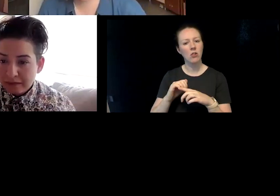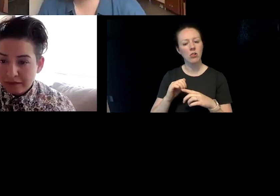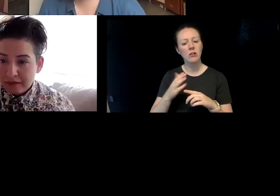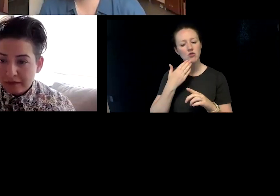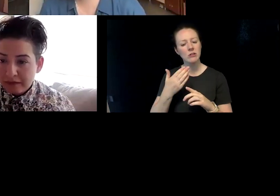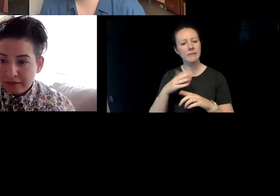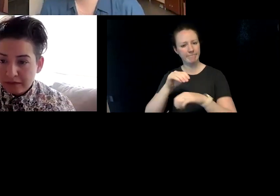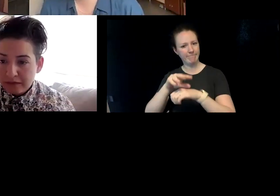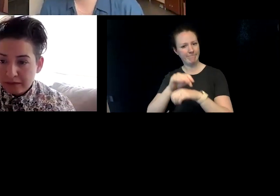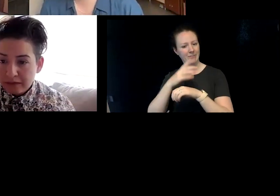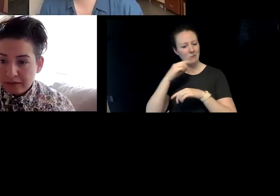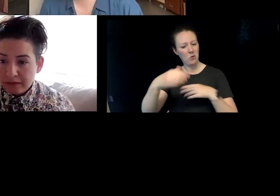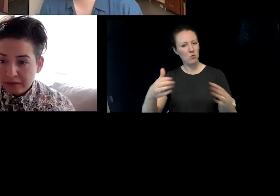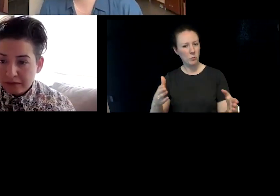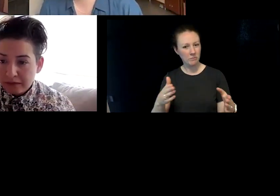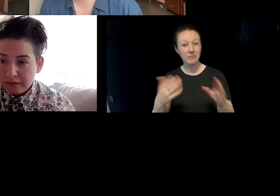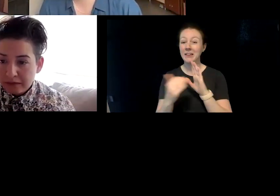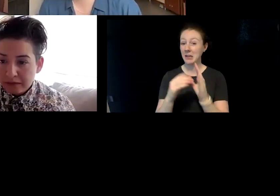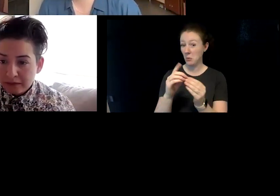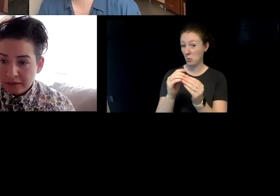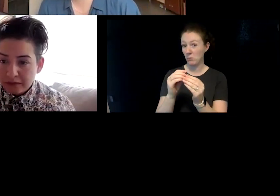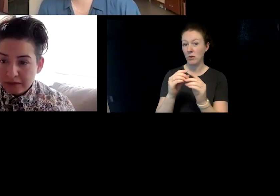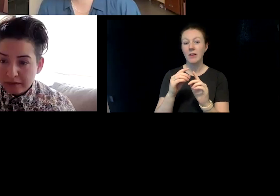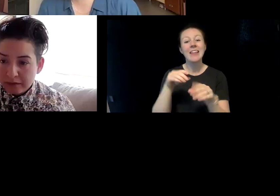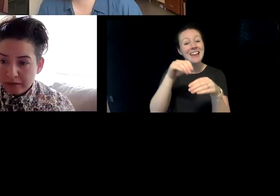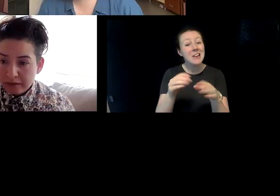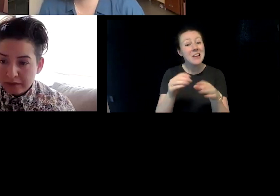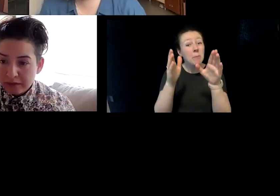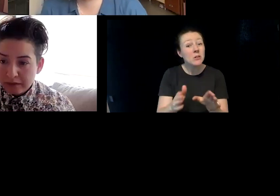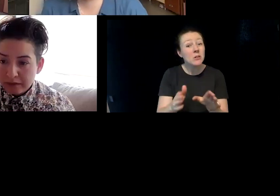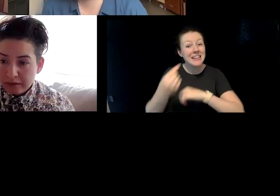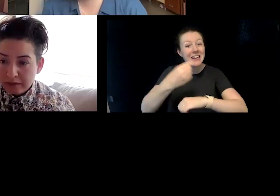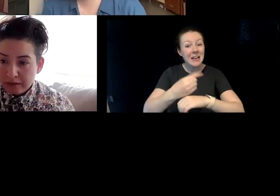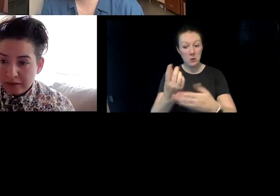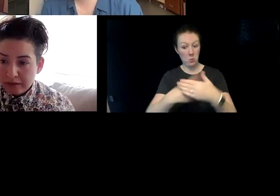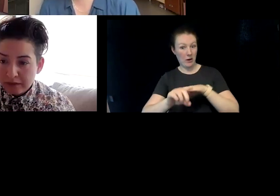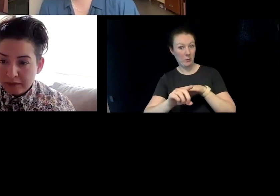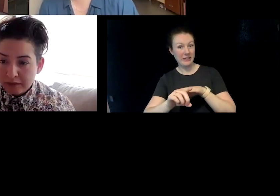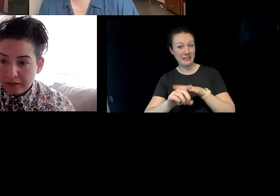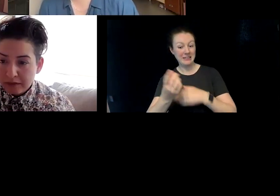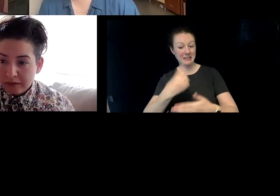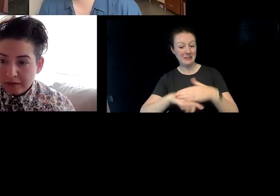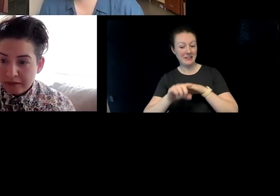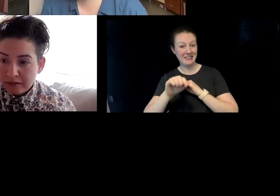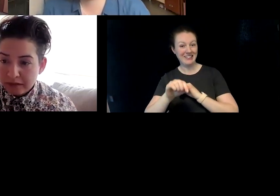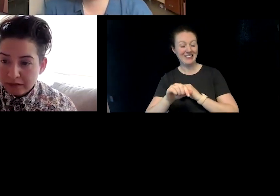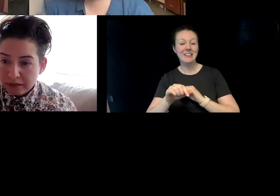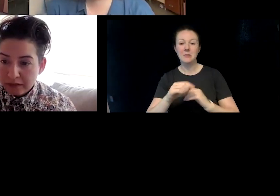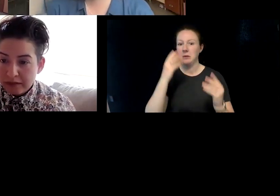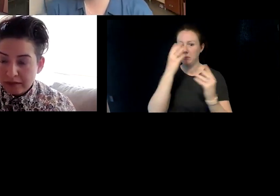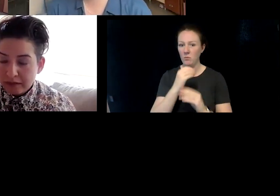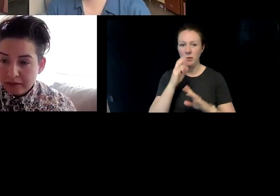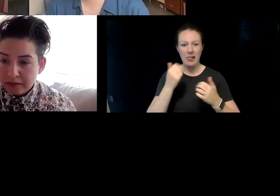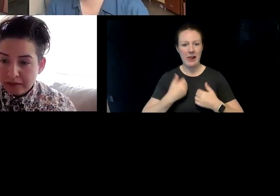then, of course, once more, I'm going to plug our in-person day 1 week from today. It's going to be a really beautiful. We have Tasha Faye